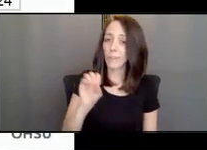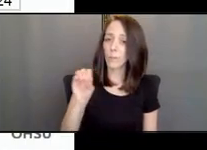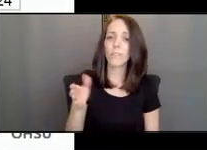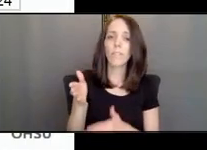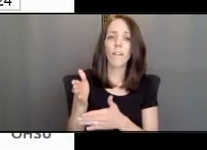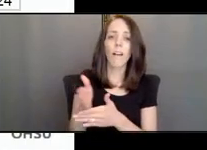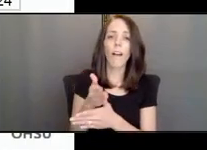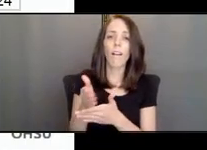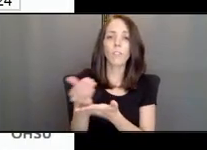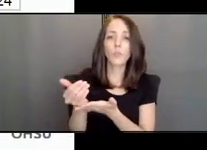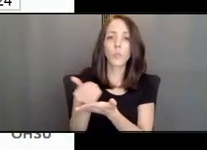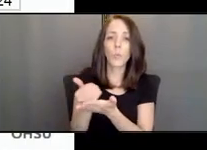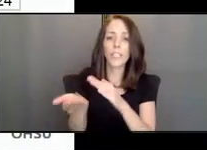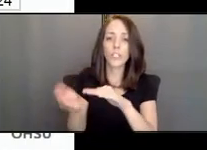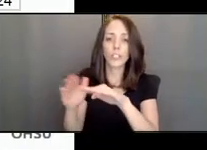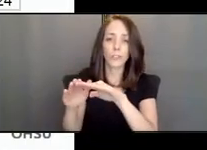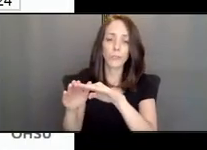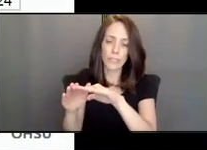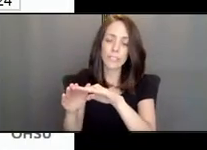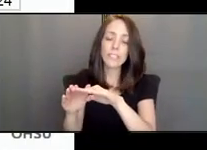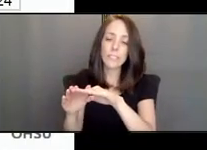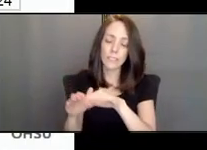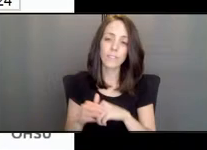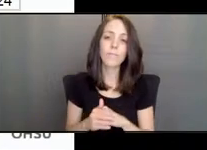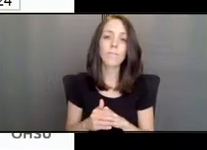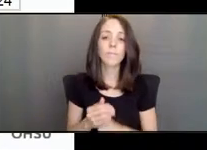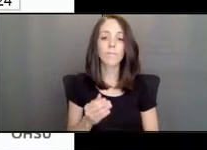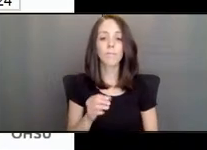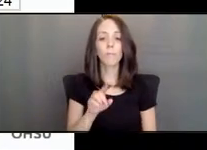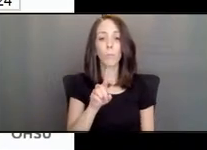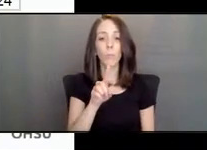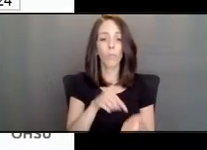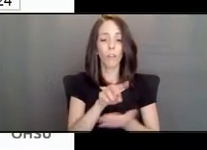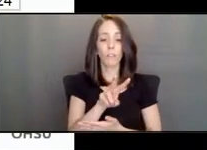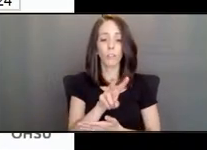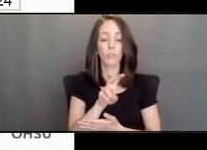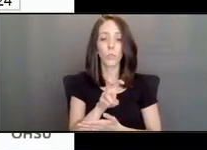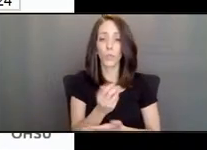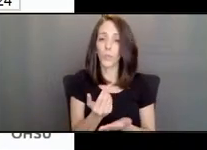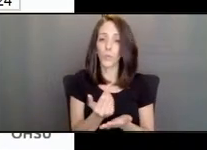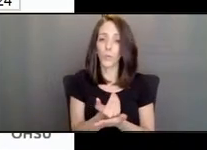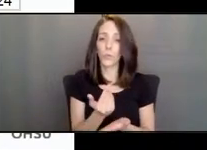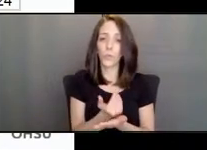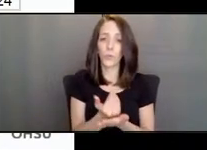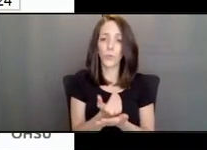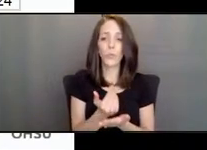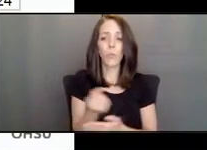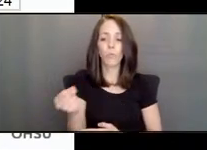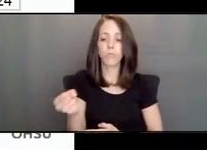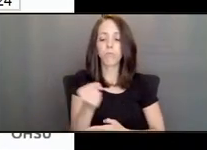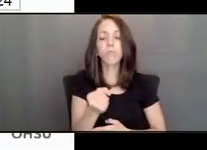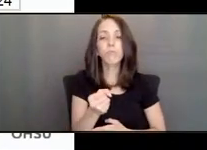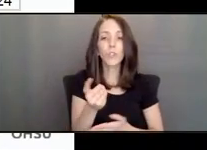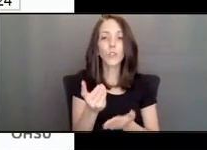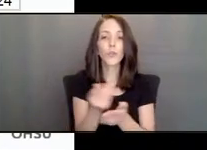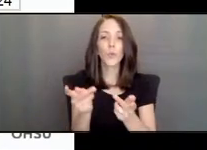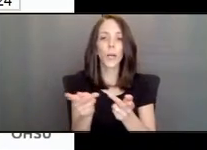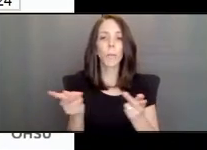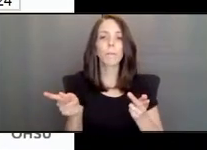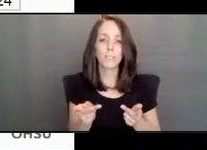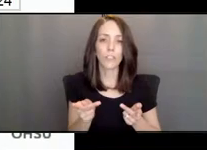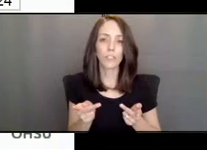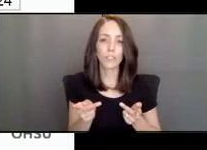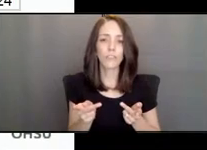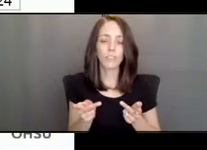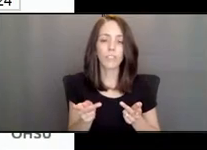benefit growth, and 1,200 new or refilled full-time equivalent positions, offset somewhat by a